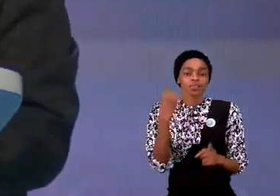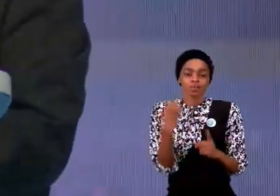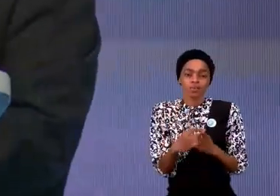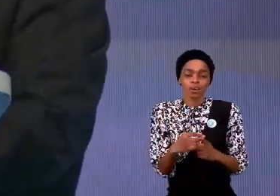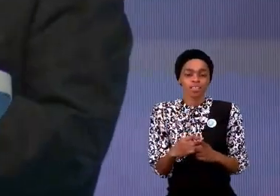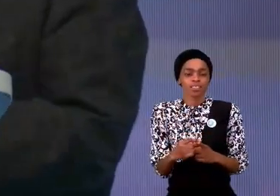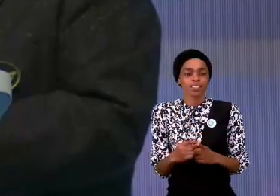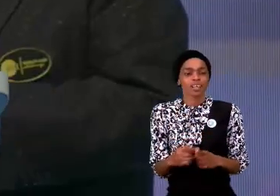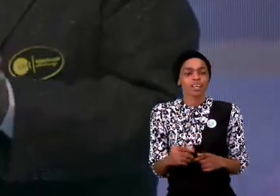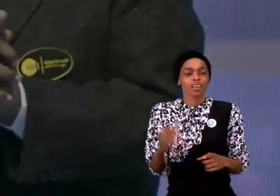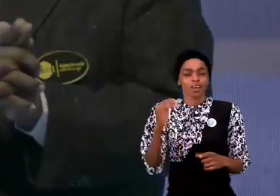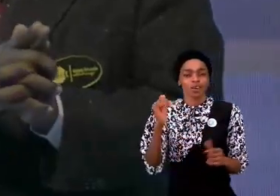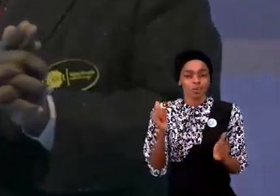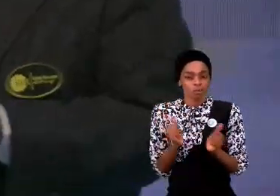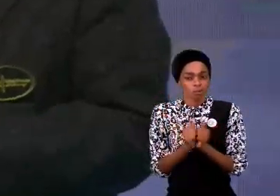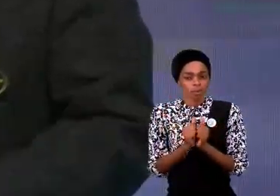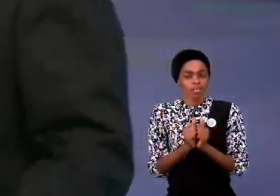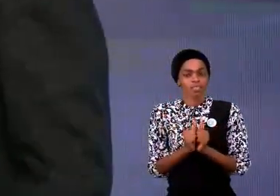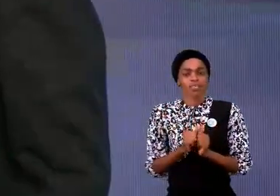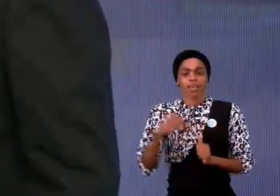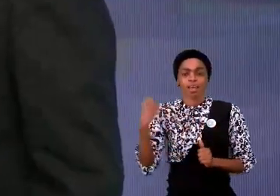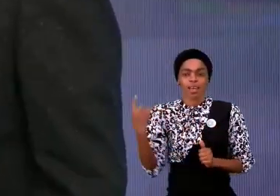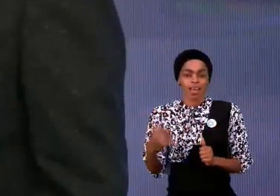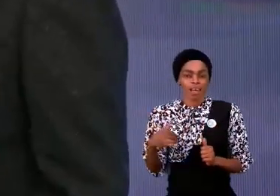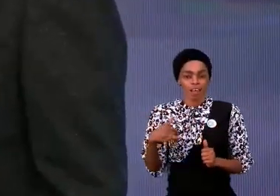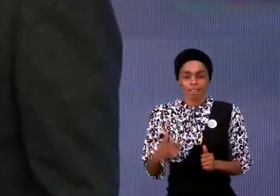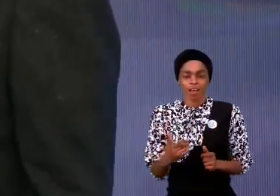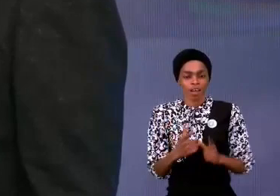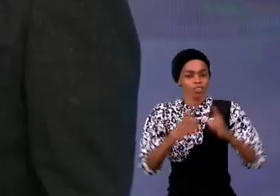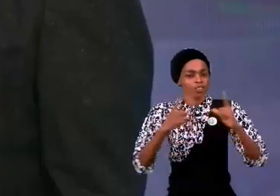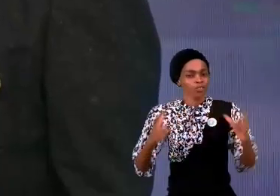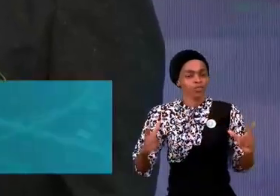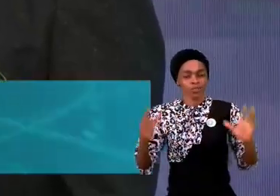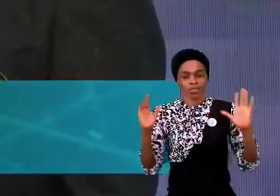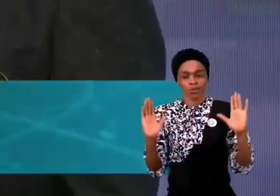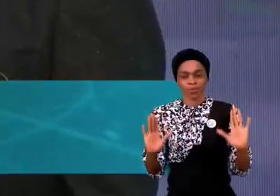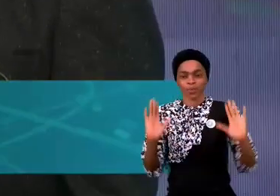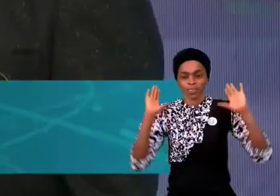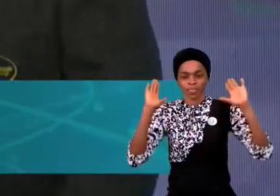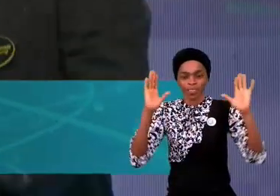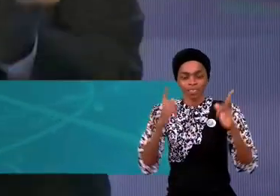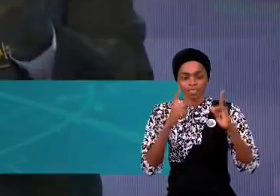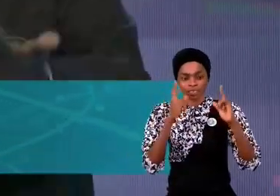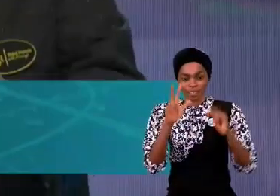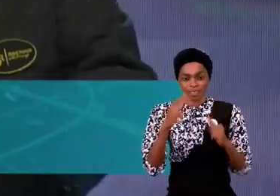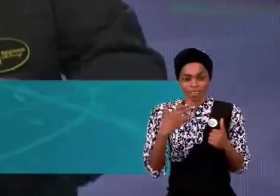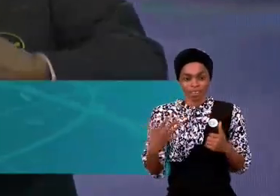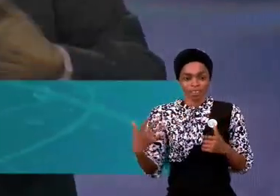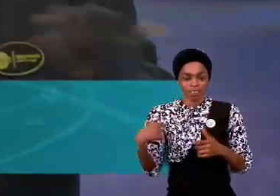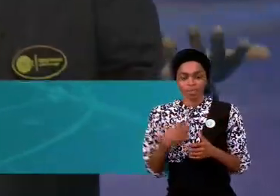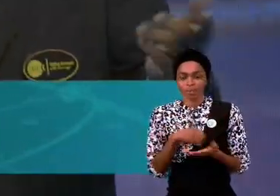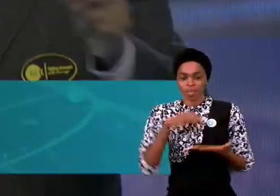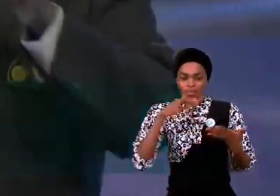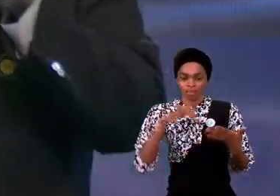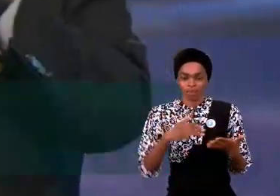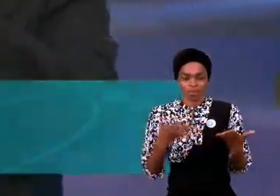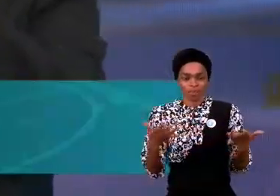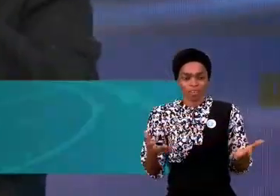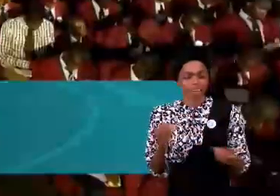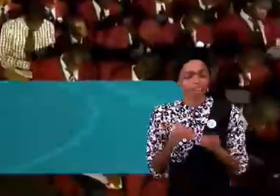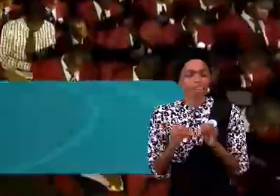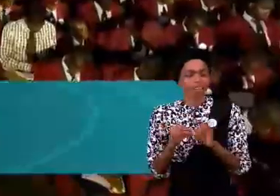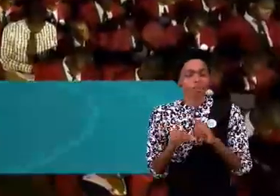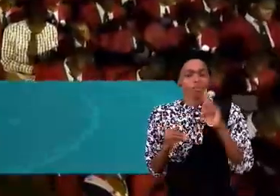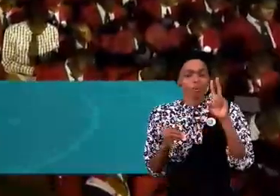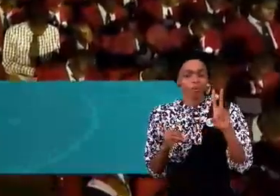Number one, the mighty word of Christ, our Savior. Number two, the mighty